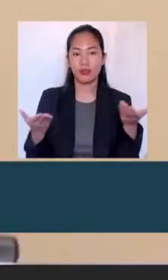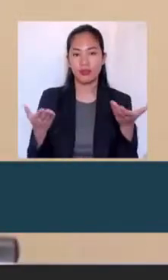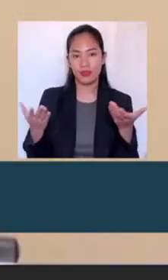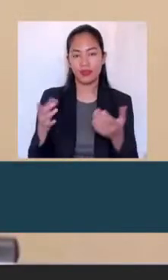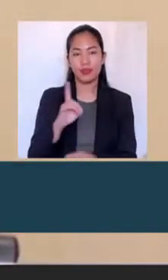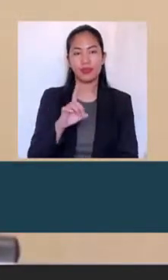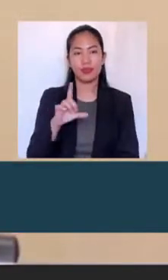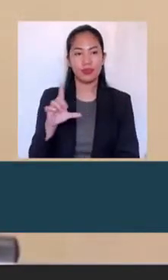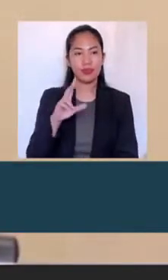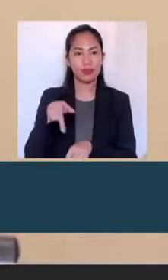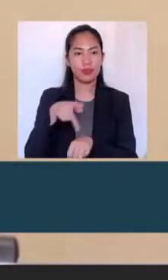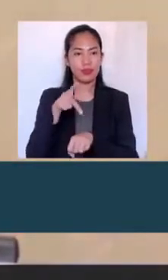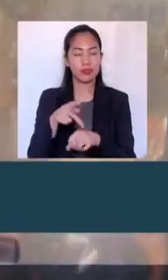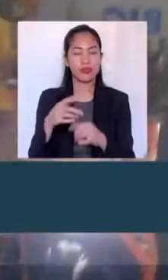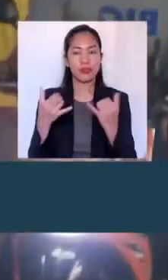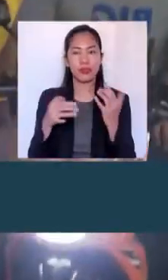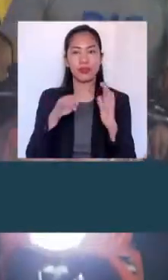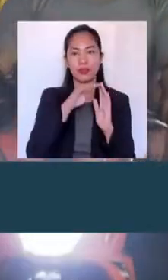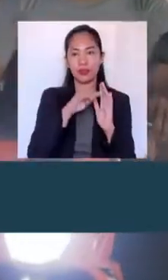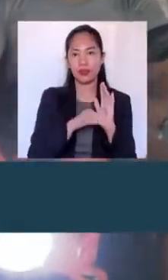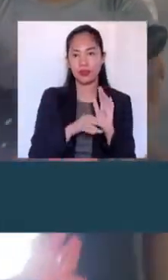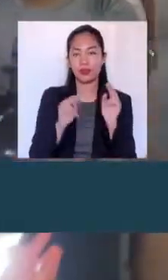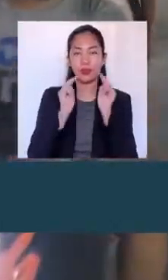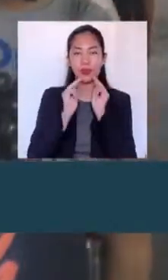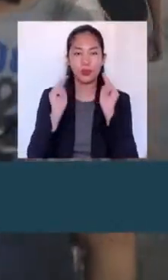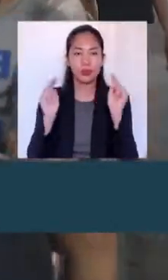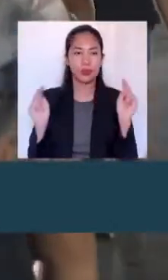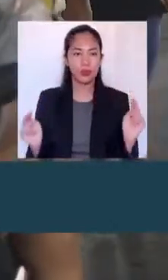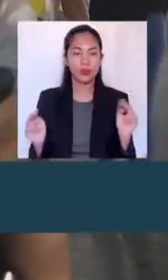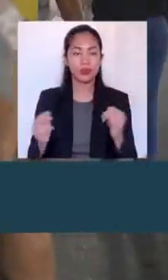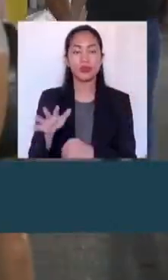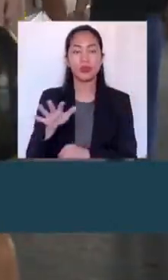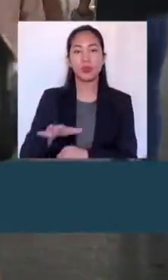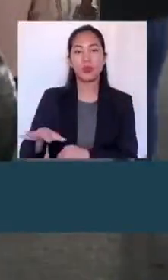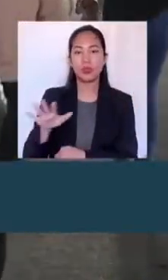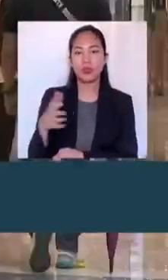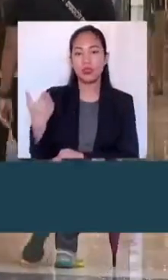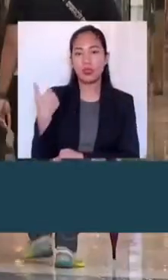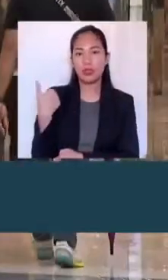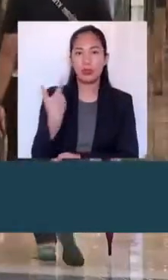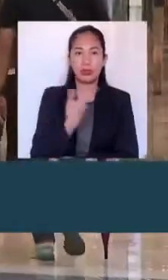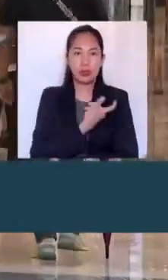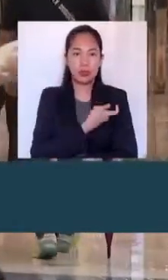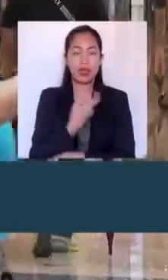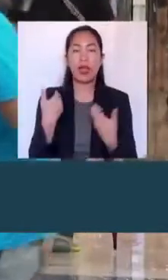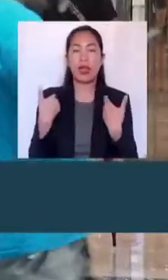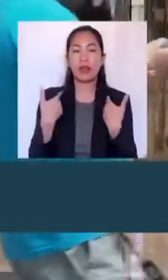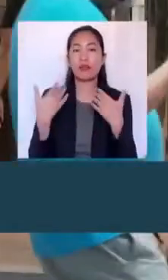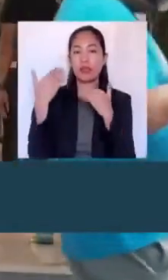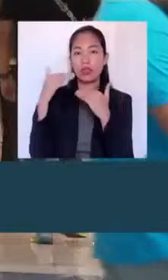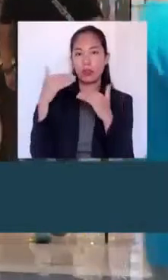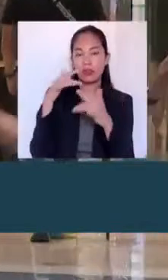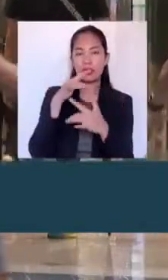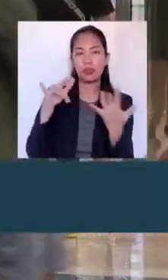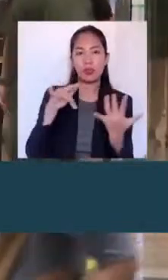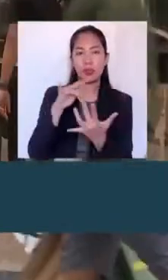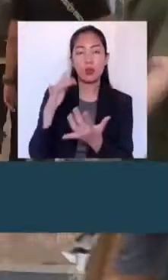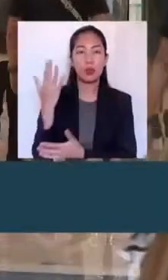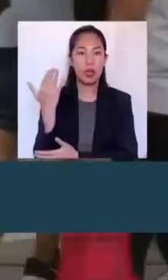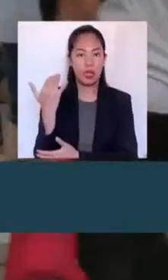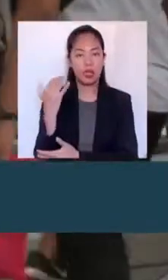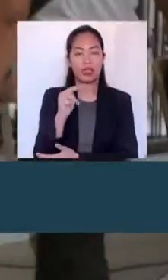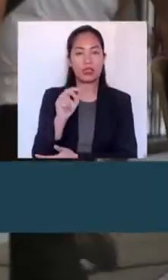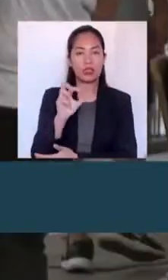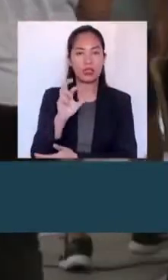Philippines, here's another look at our headlines this noon. The unvaccinated facing mobility restrictions as Metro Manila tries to prevent the latest